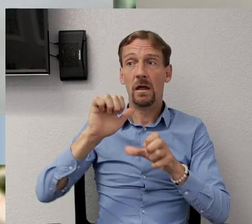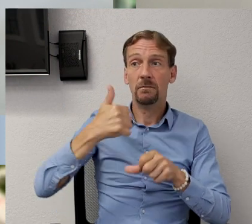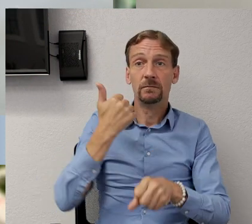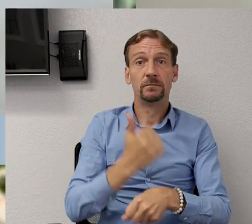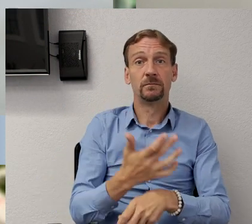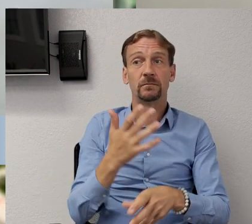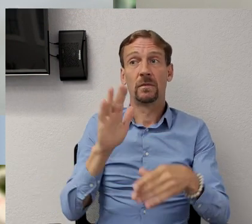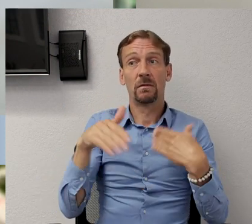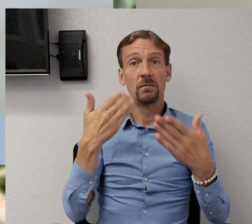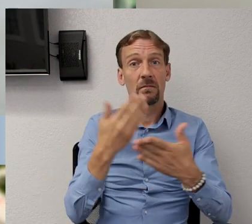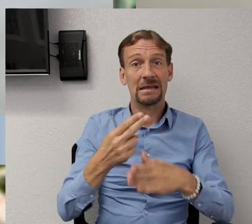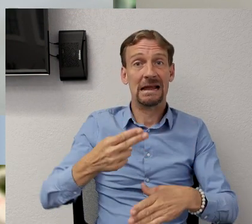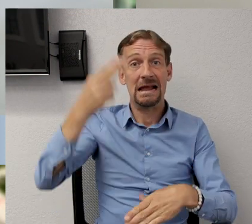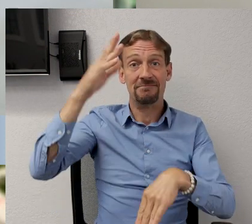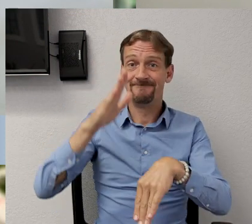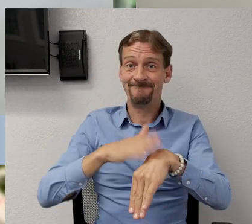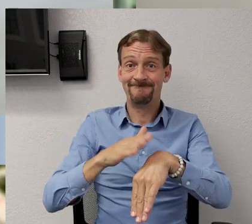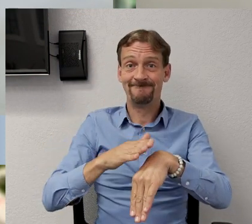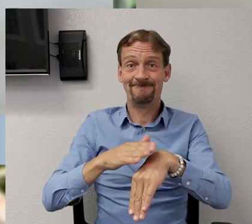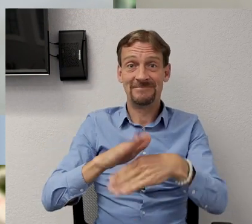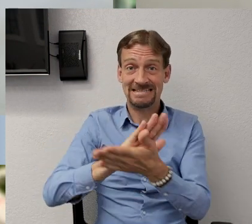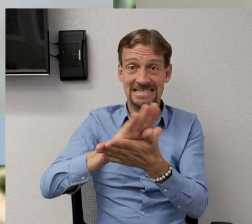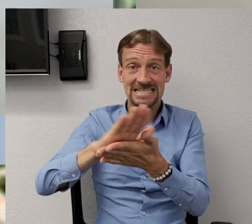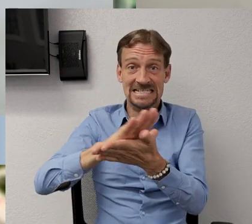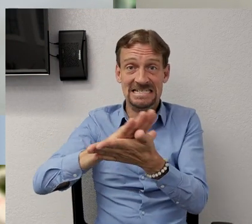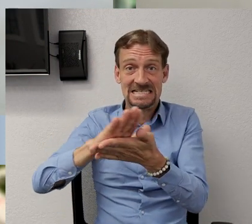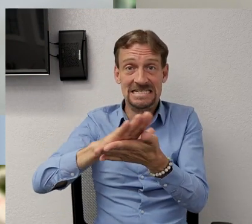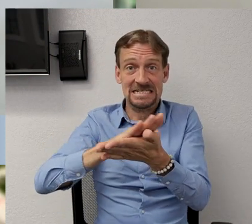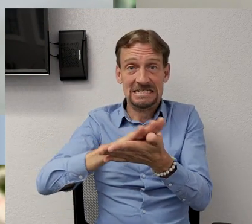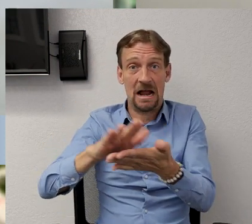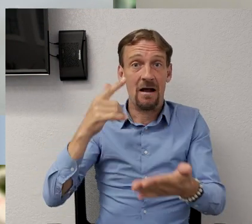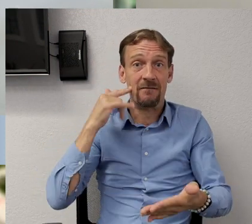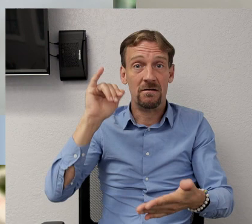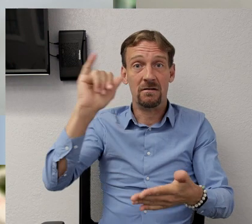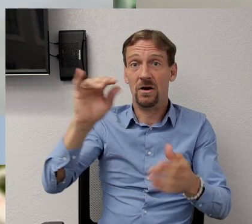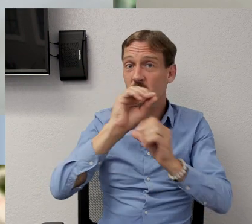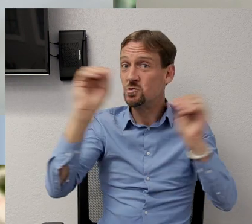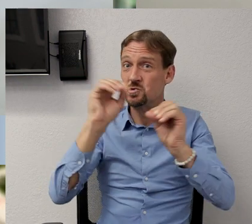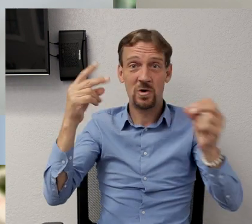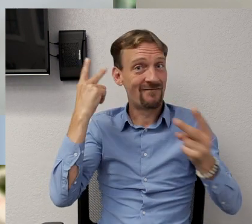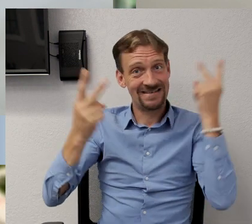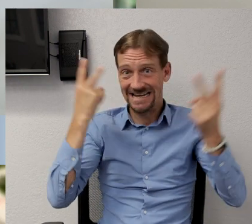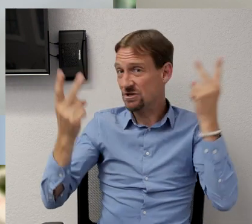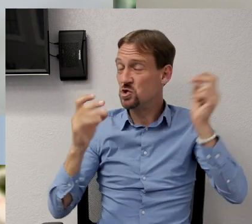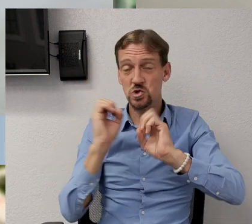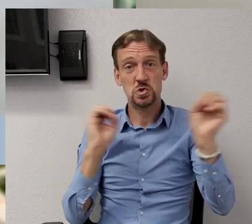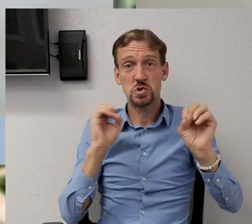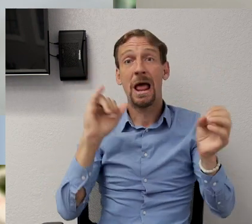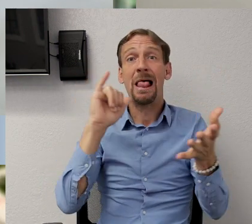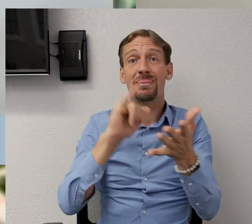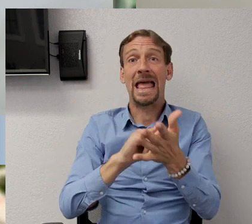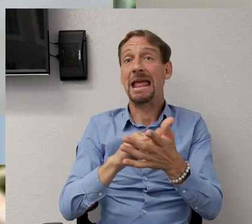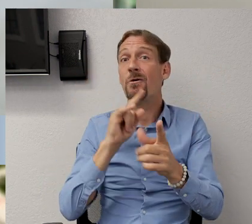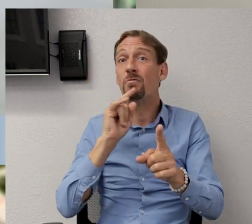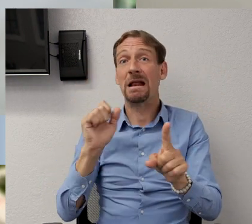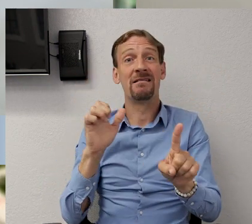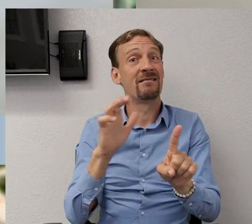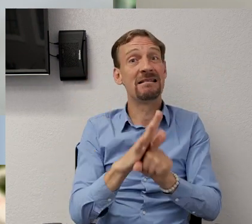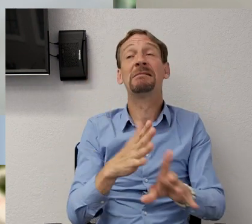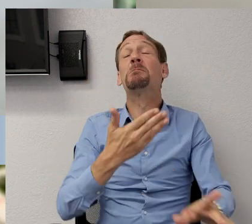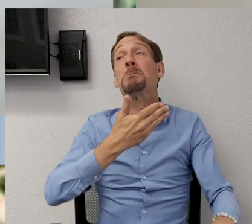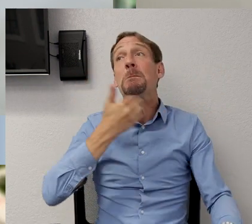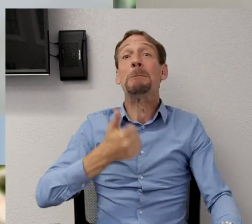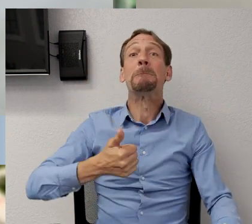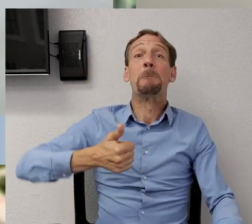implemented the highest precautions of sanitization and no visitors and so forth. And I think that had a profound effect.